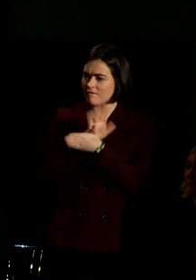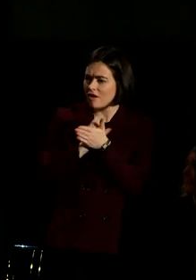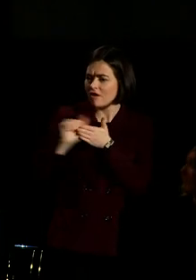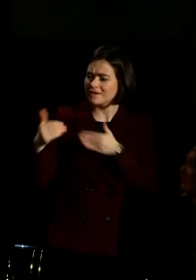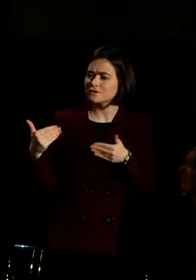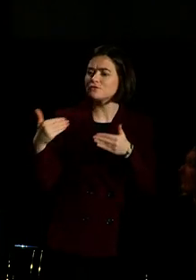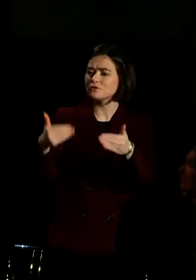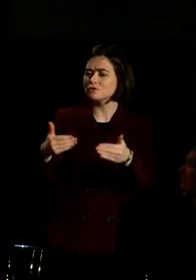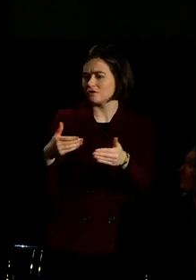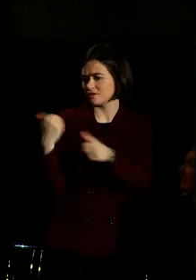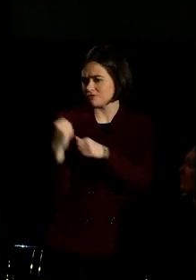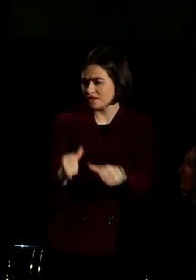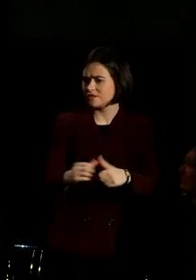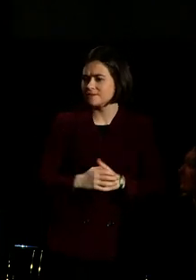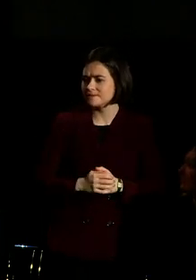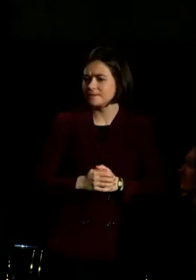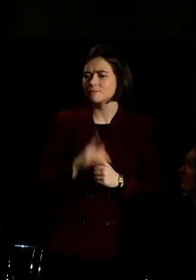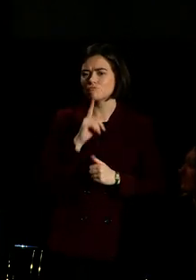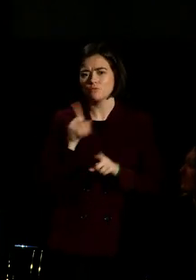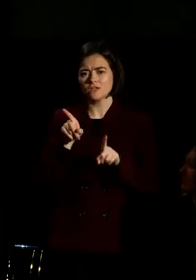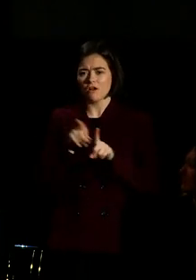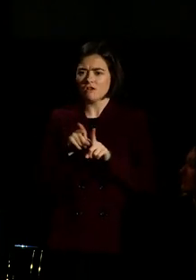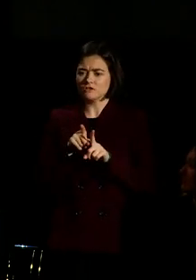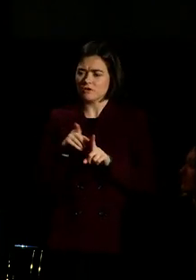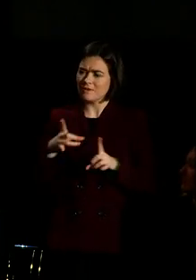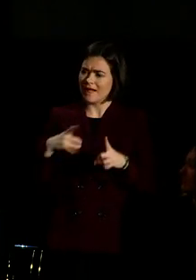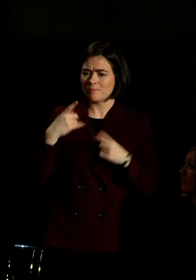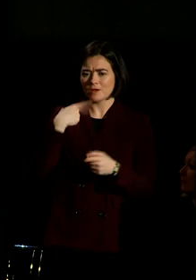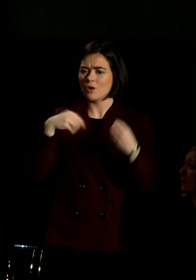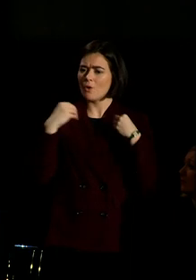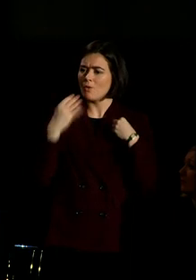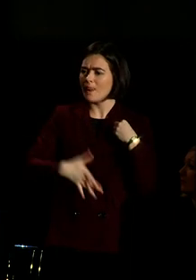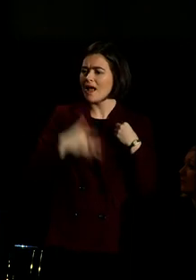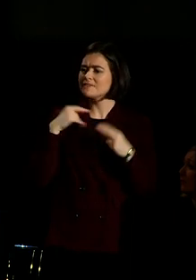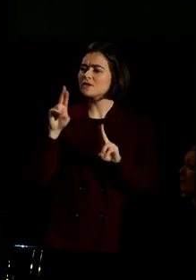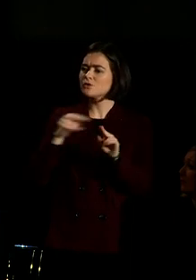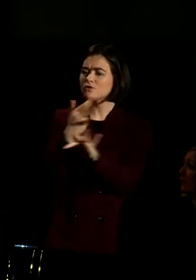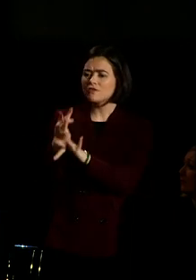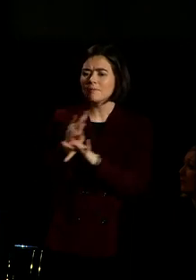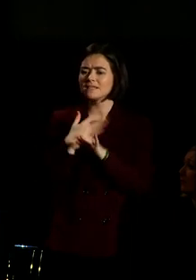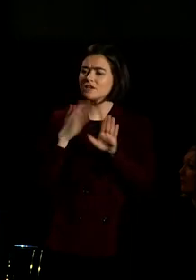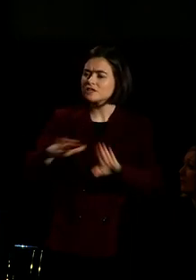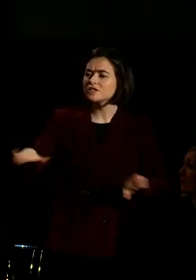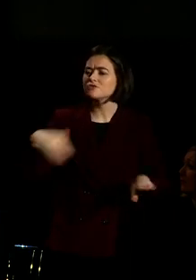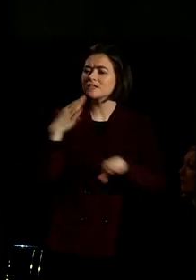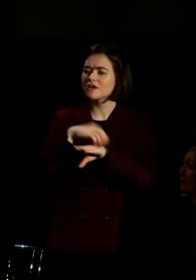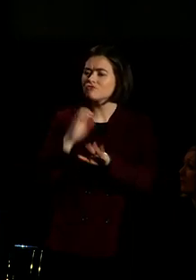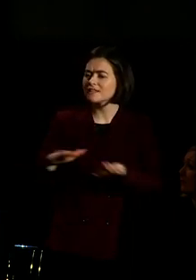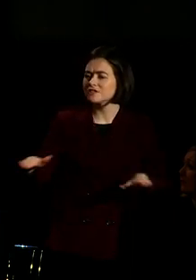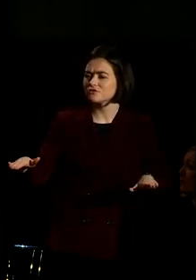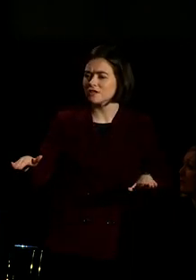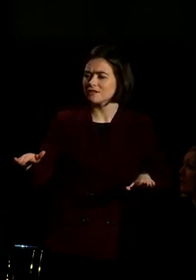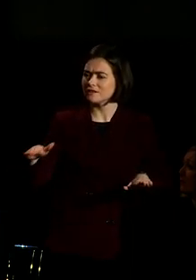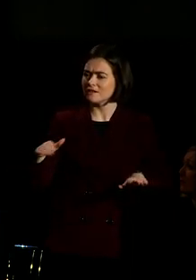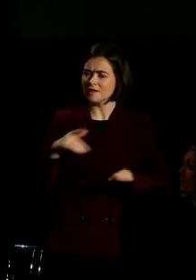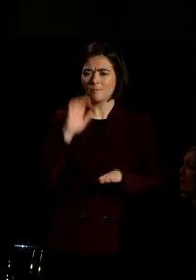generations. But we can also rejoice in our own lives, in our new families, our children and our grandchildren. Hitler did